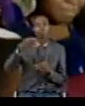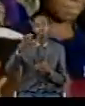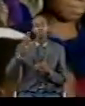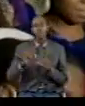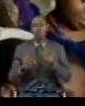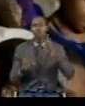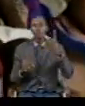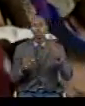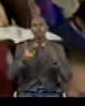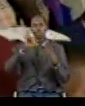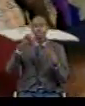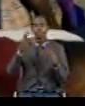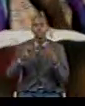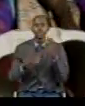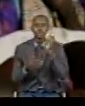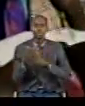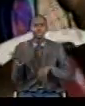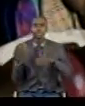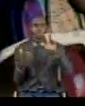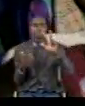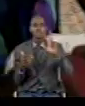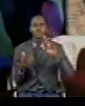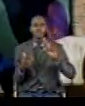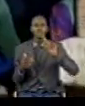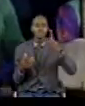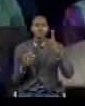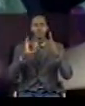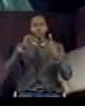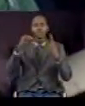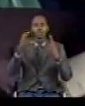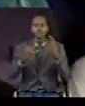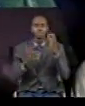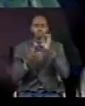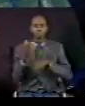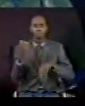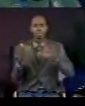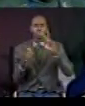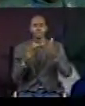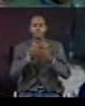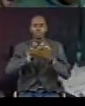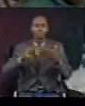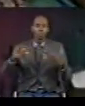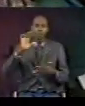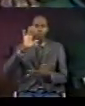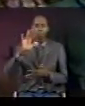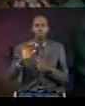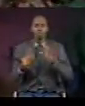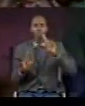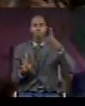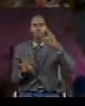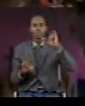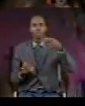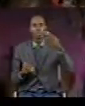John chapter 3. And I'm reading from verse 5. 1 John chapter